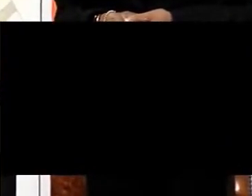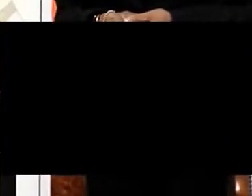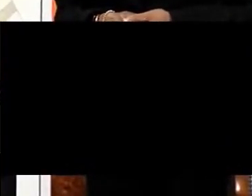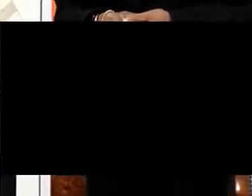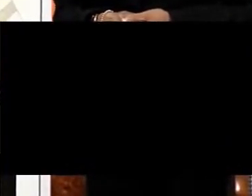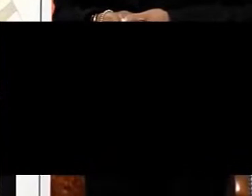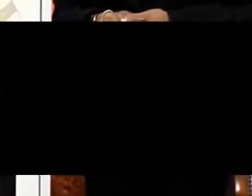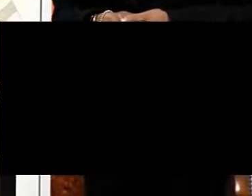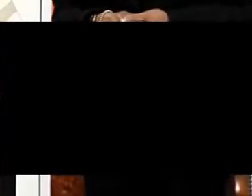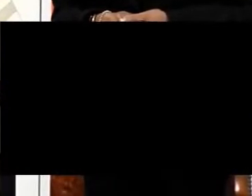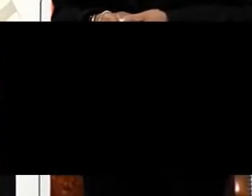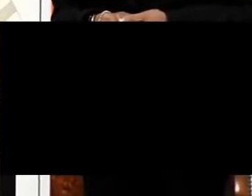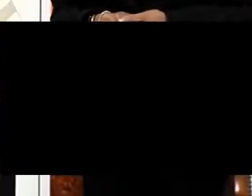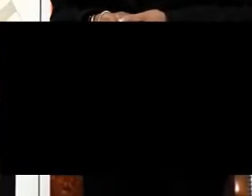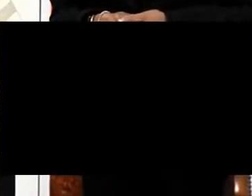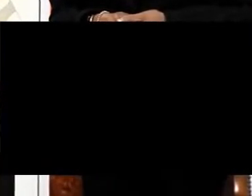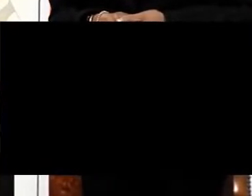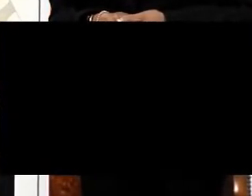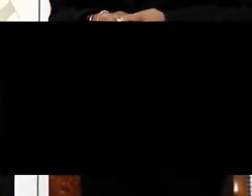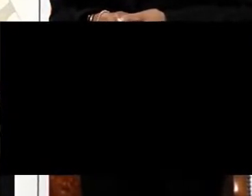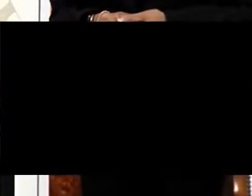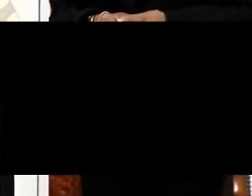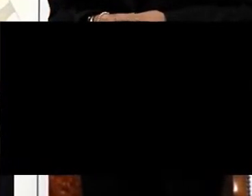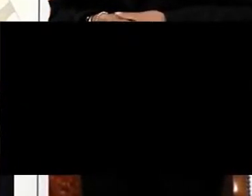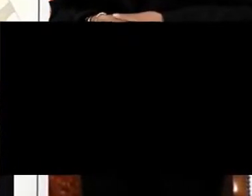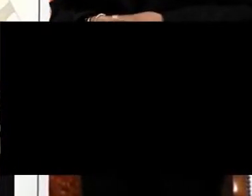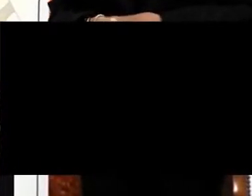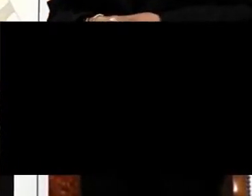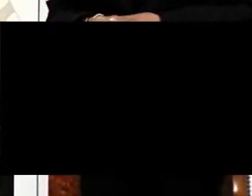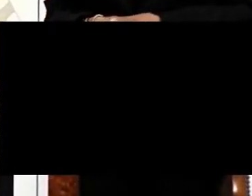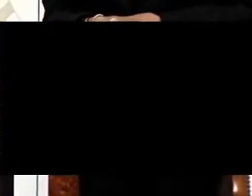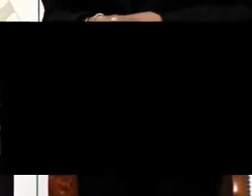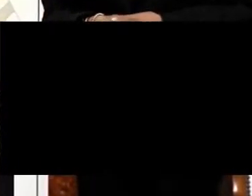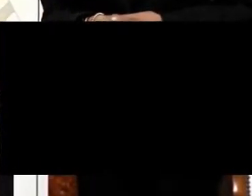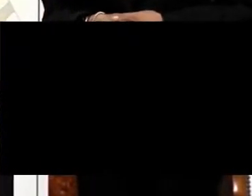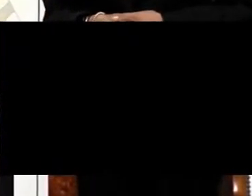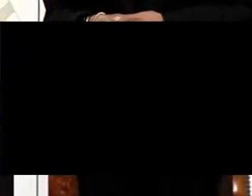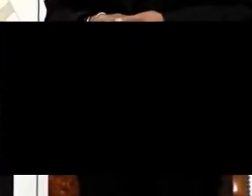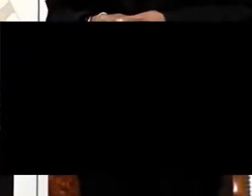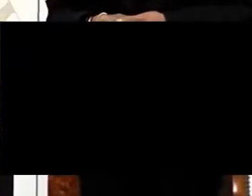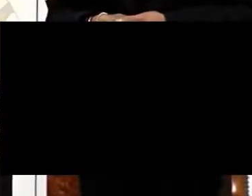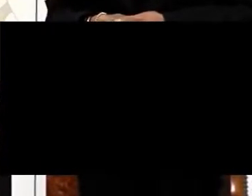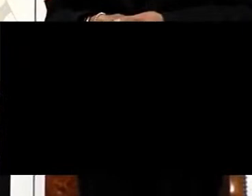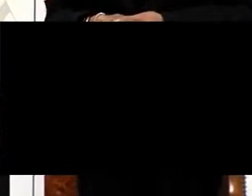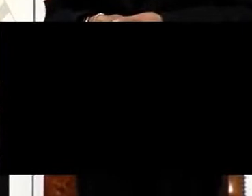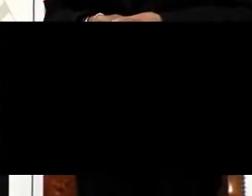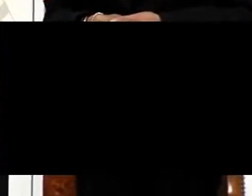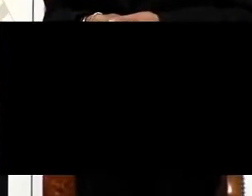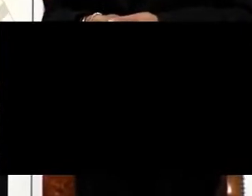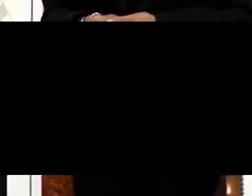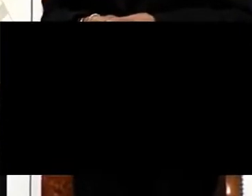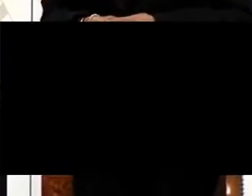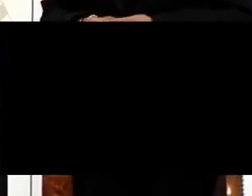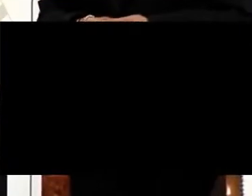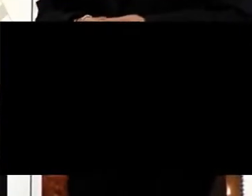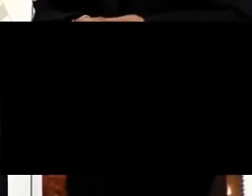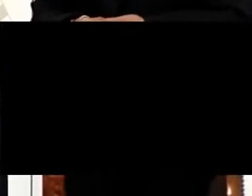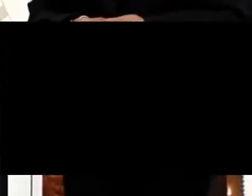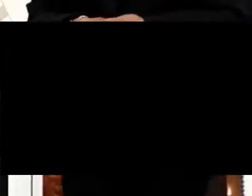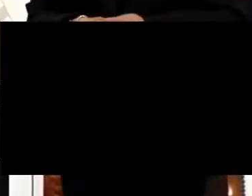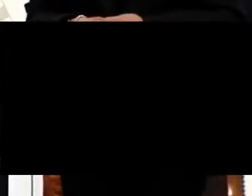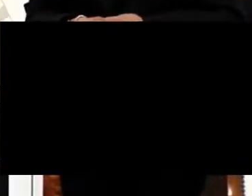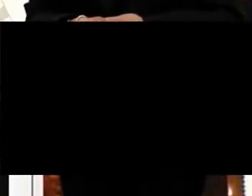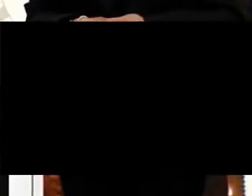world. Madam Vice President, thank you, and I'm looking forward to our conversation. So with that, let me